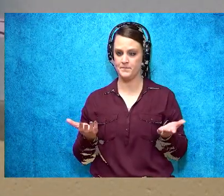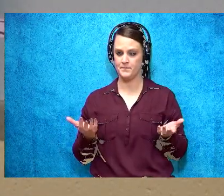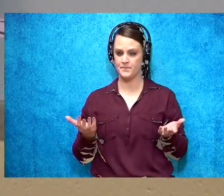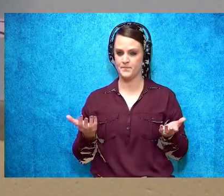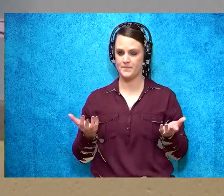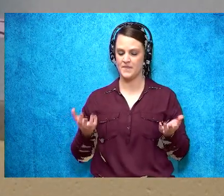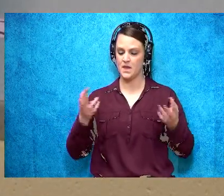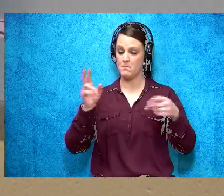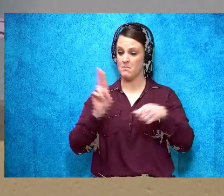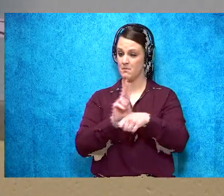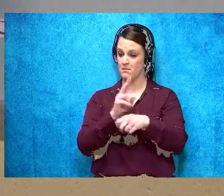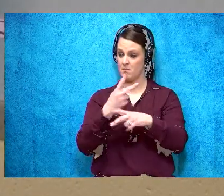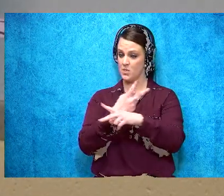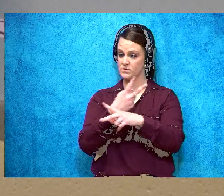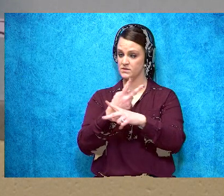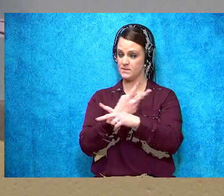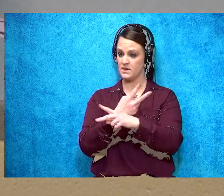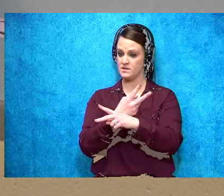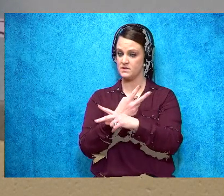Should I multiply